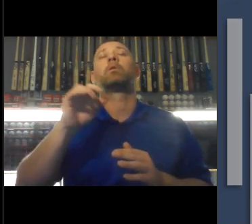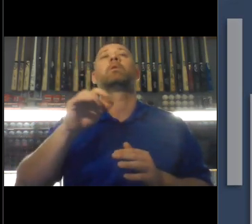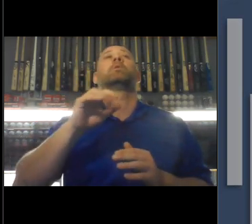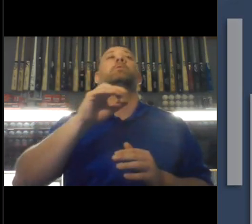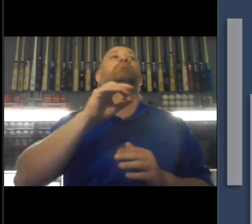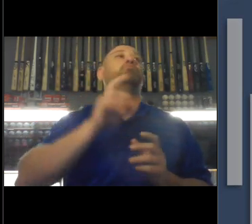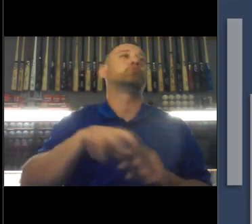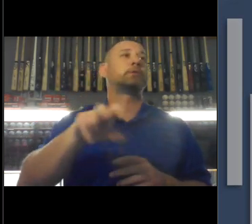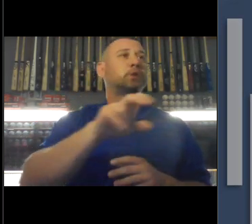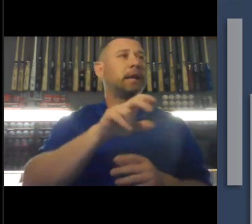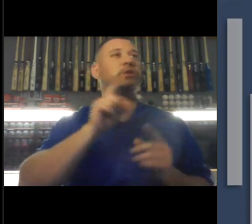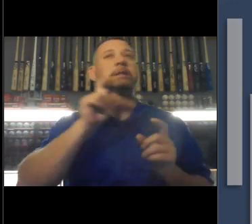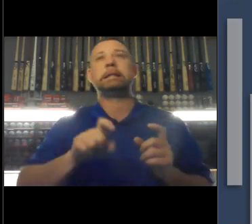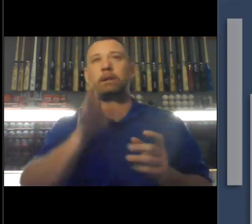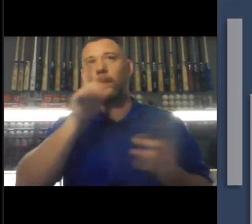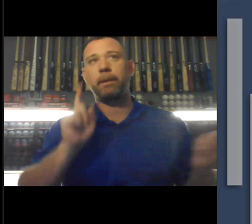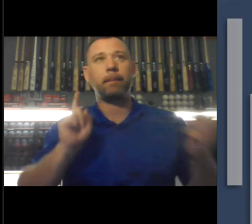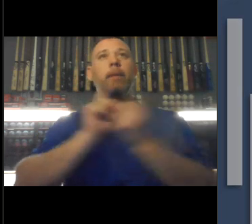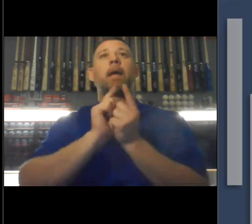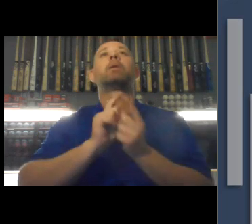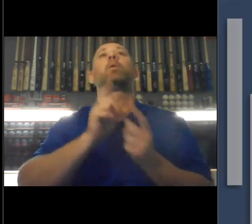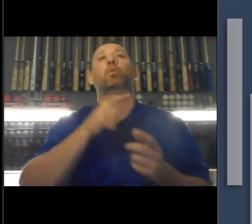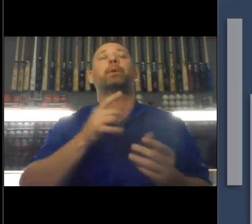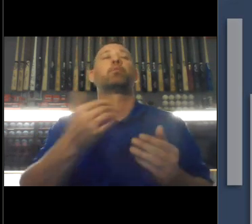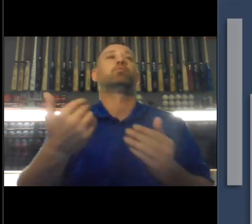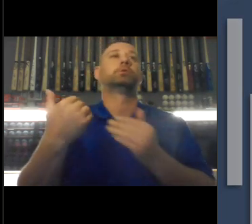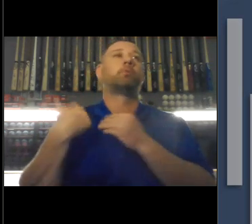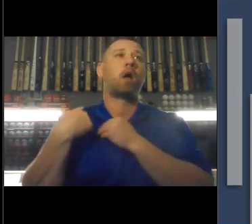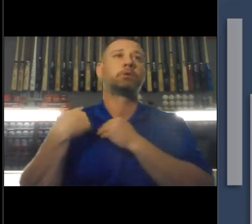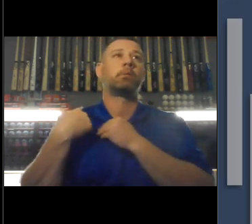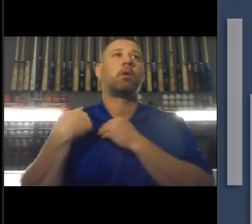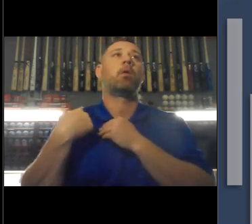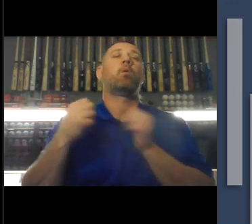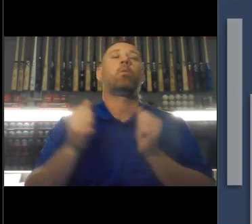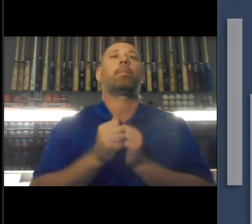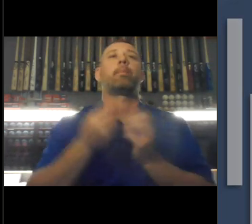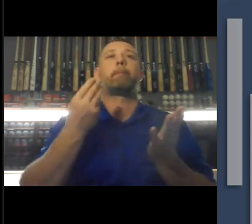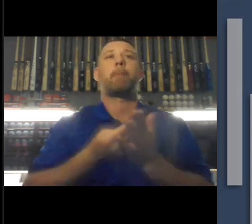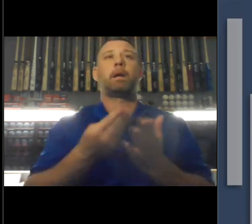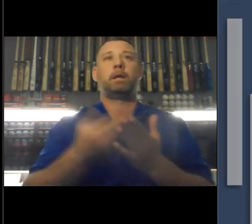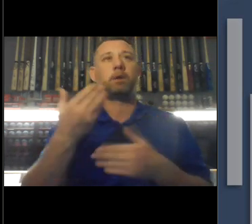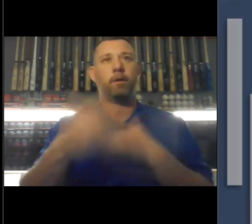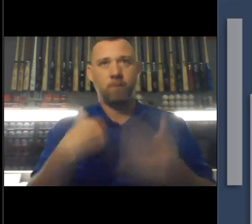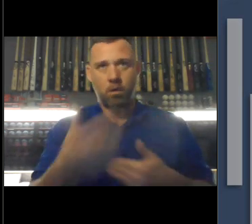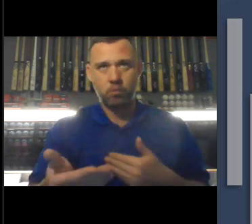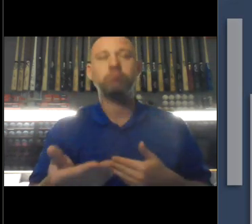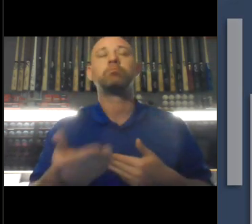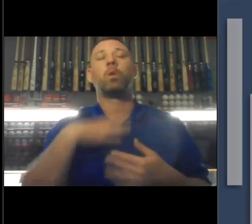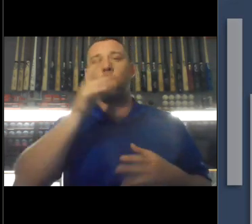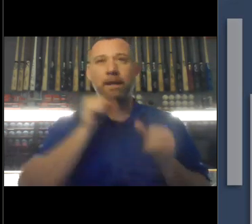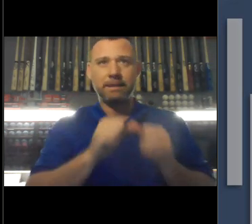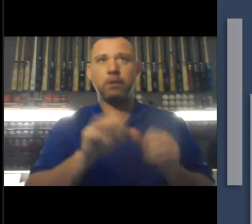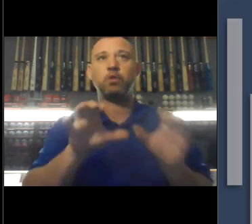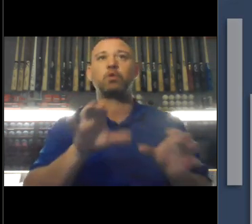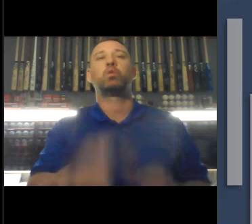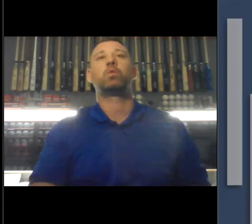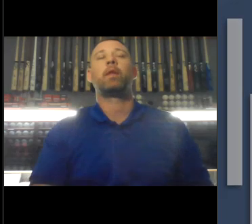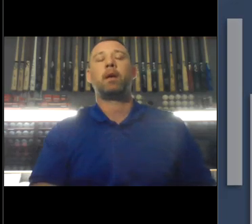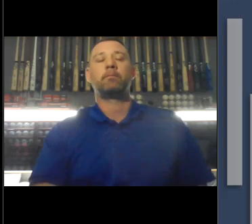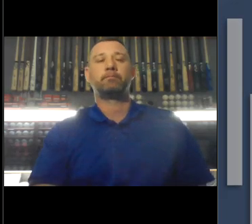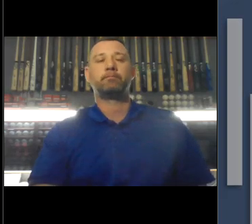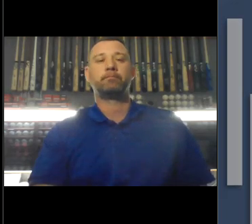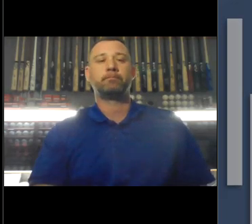needs will be met, and that we're being responsible with the money going forward. So we'll continue to do that.